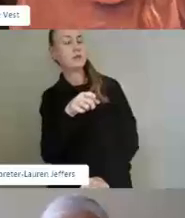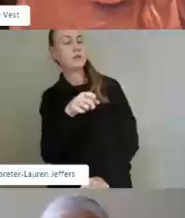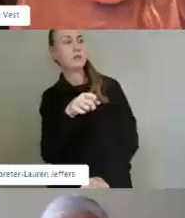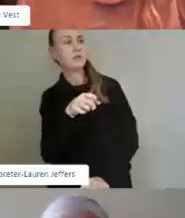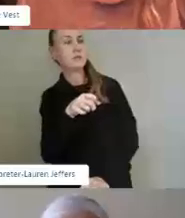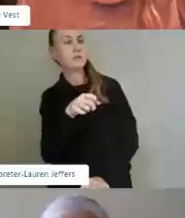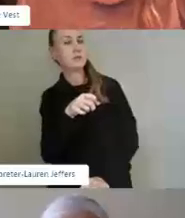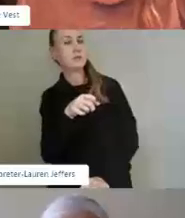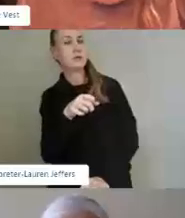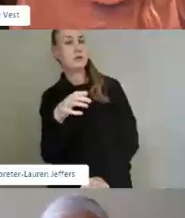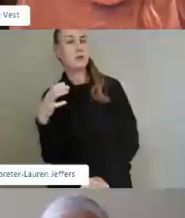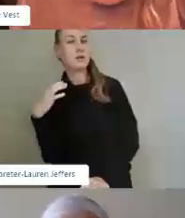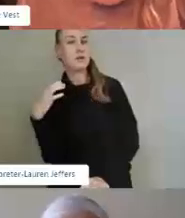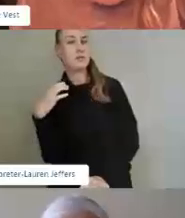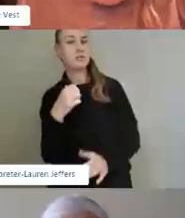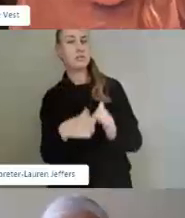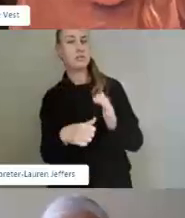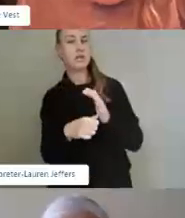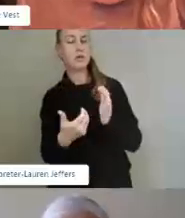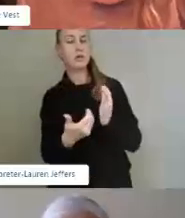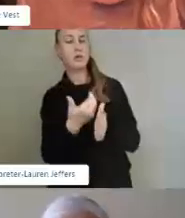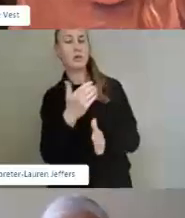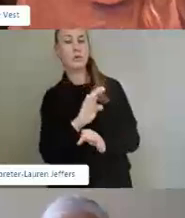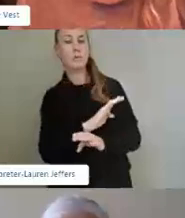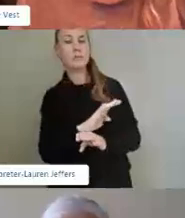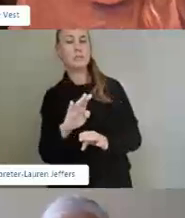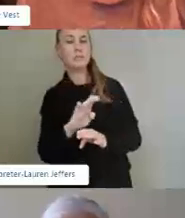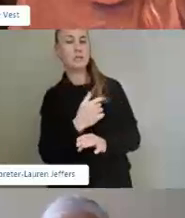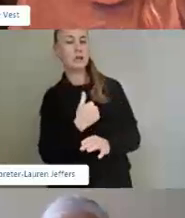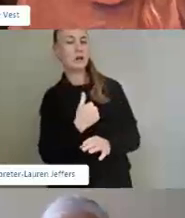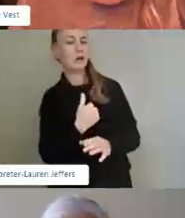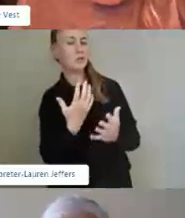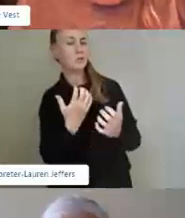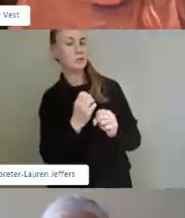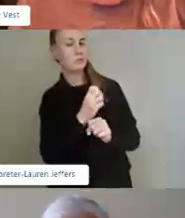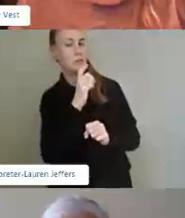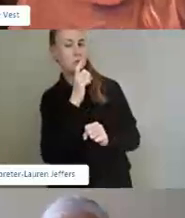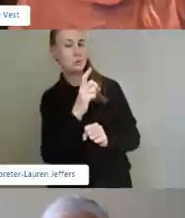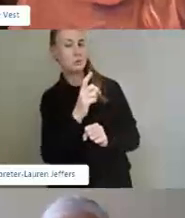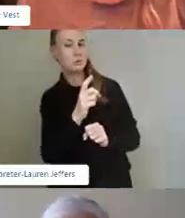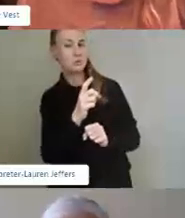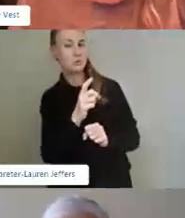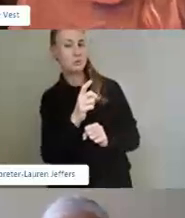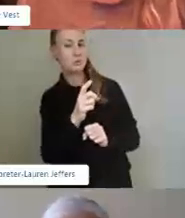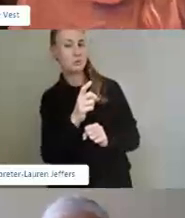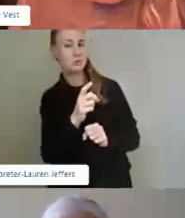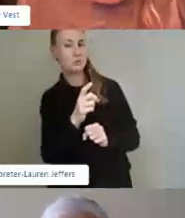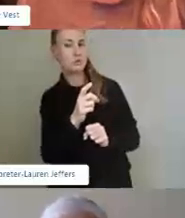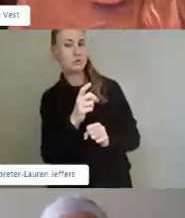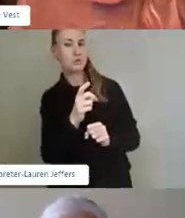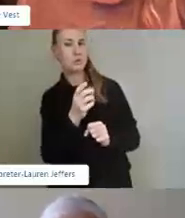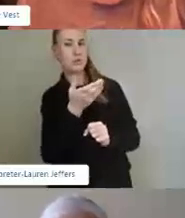slate of officers under new business. So I just want to make sure that we are having things in the right